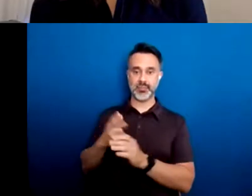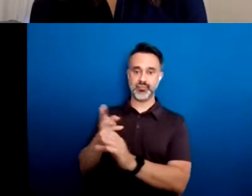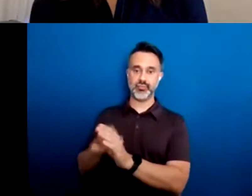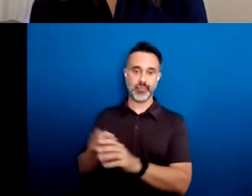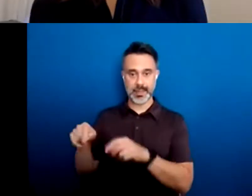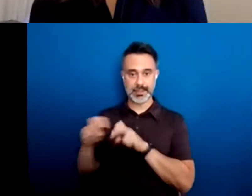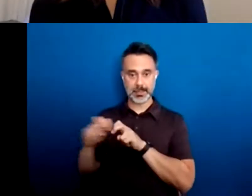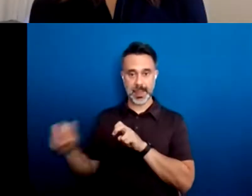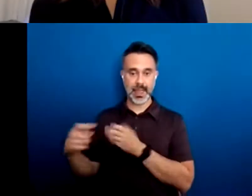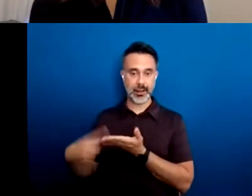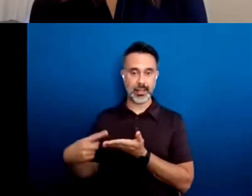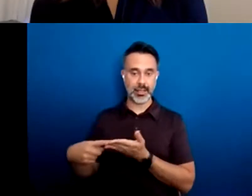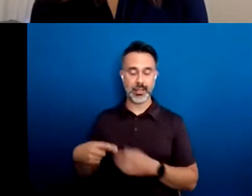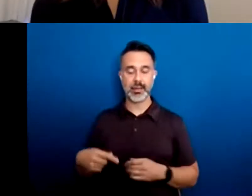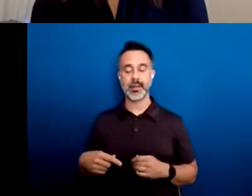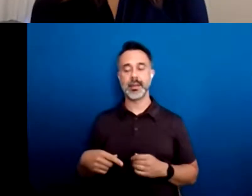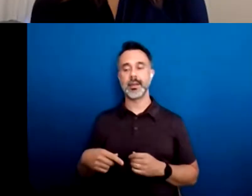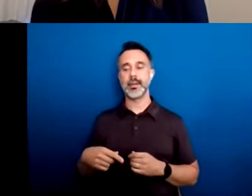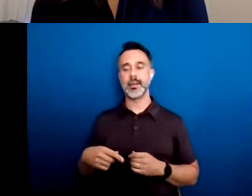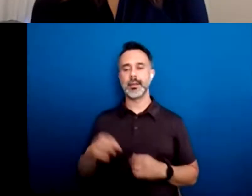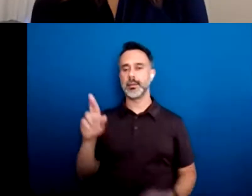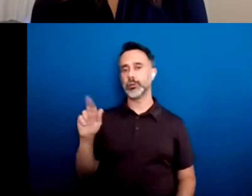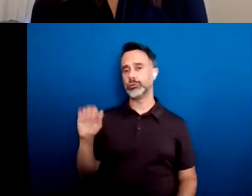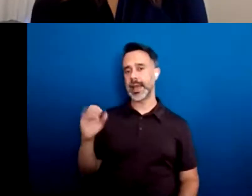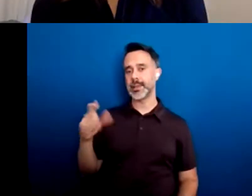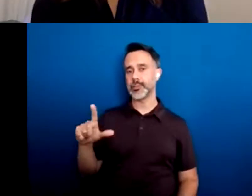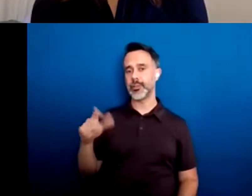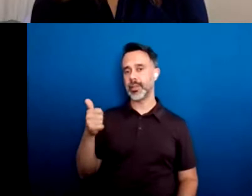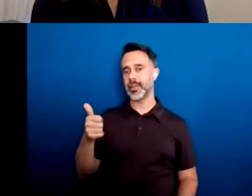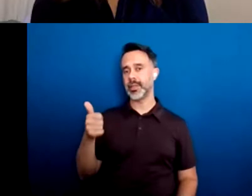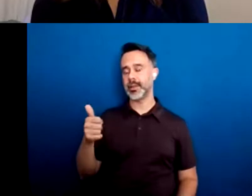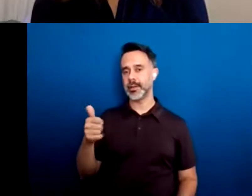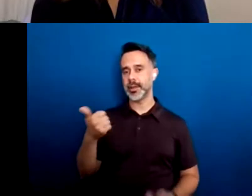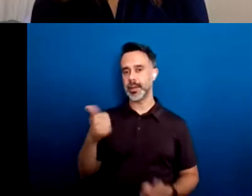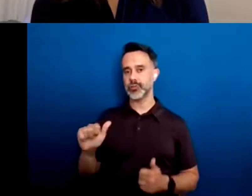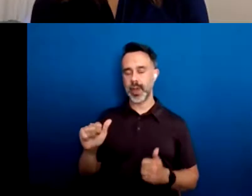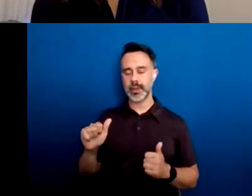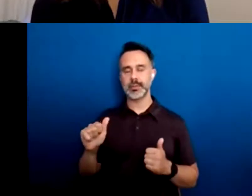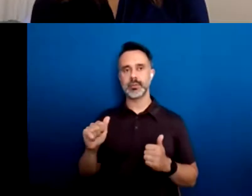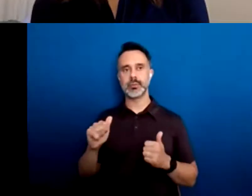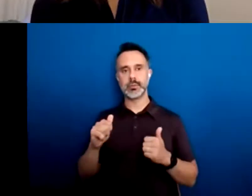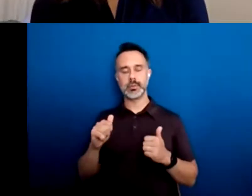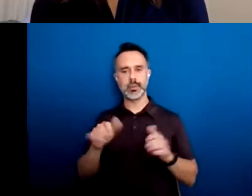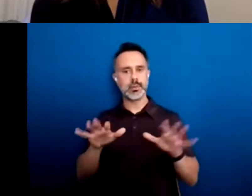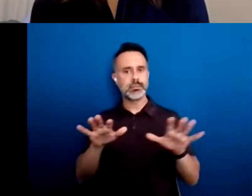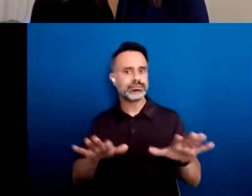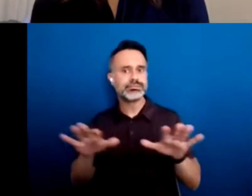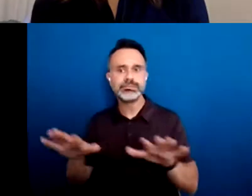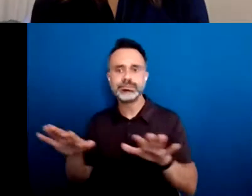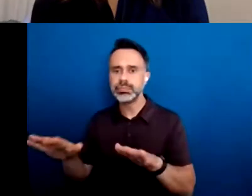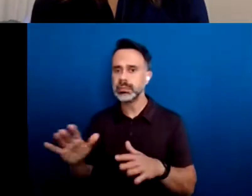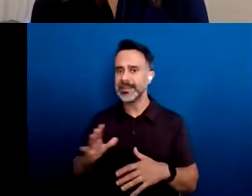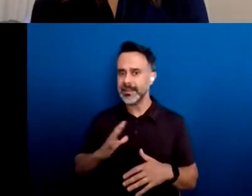panel. I think Rachel spent a lot of time trying to calm people down that there was going to be